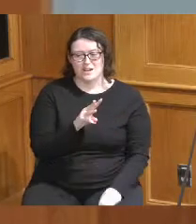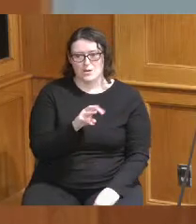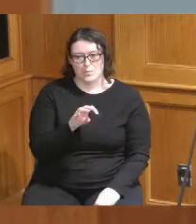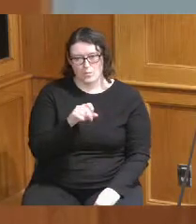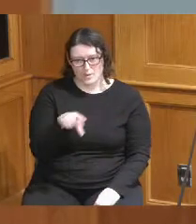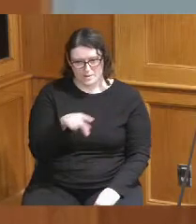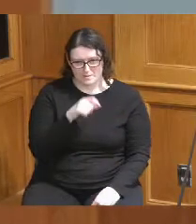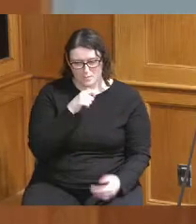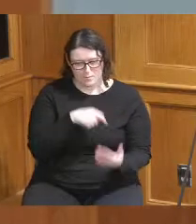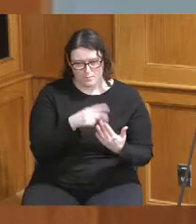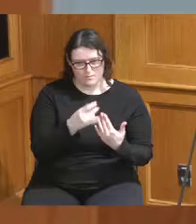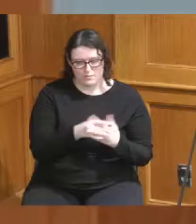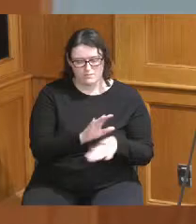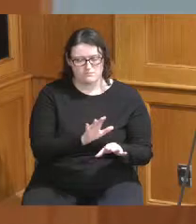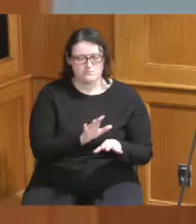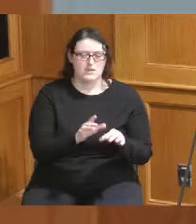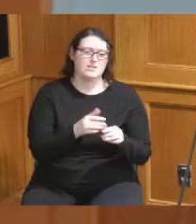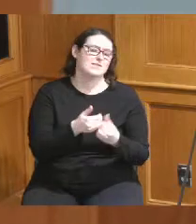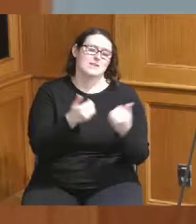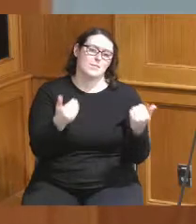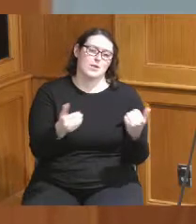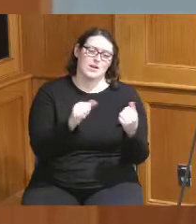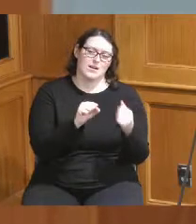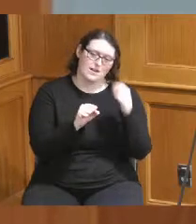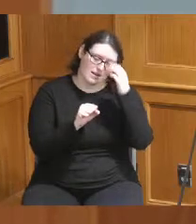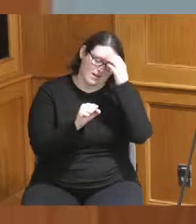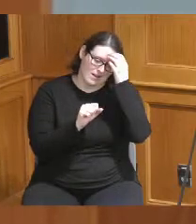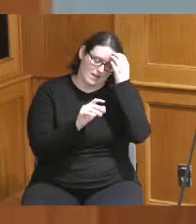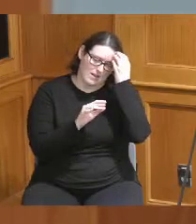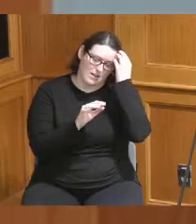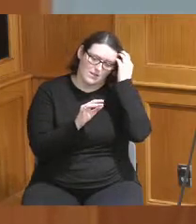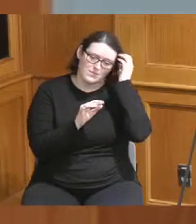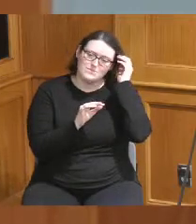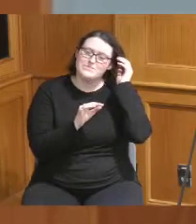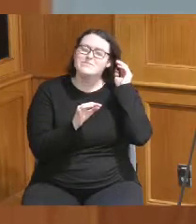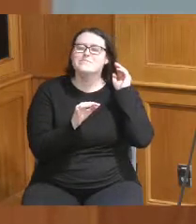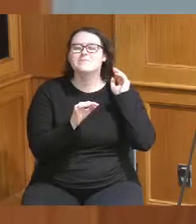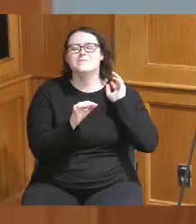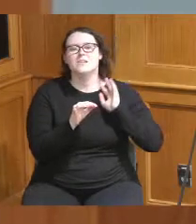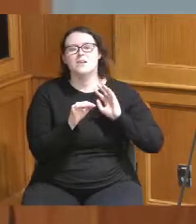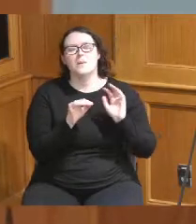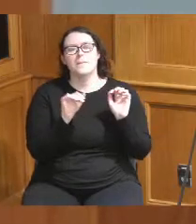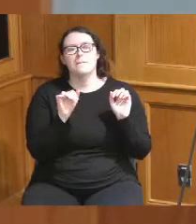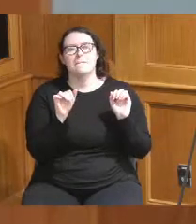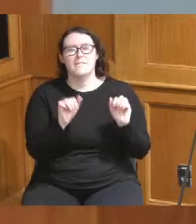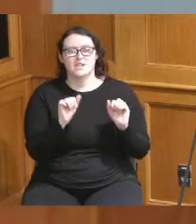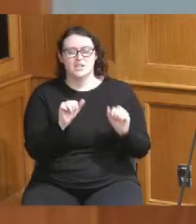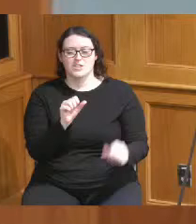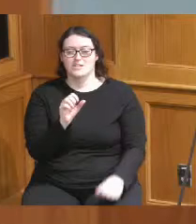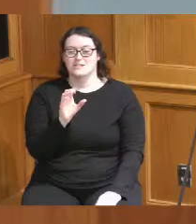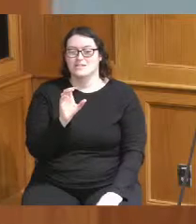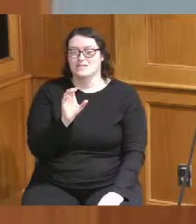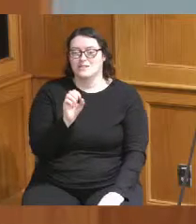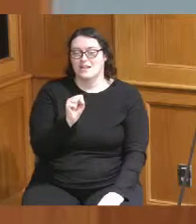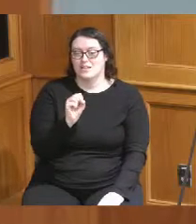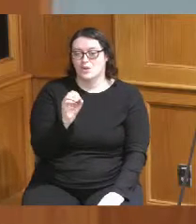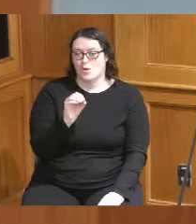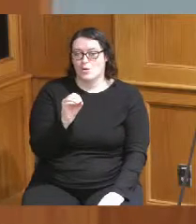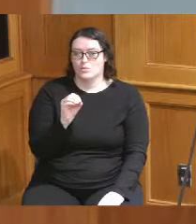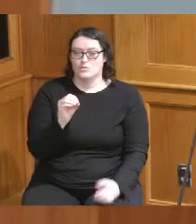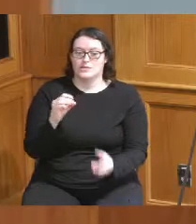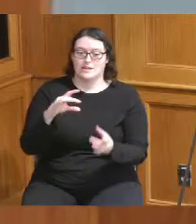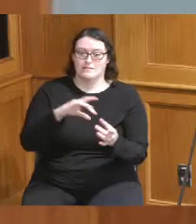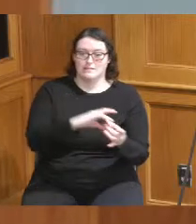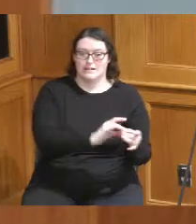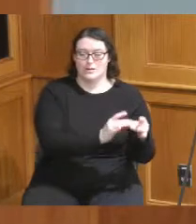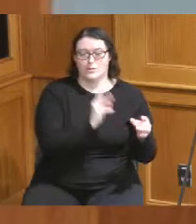asset management project, to essentially where our CSOs go out to the river. If those